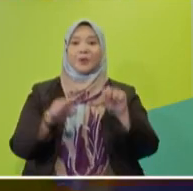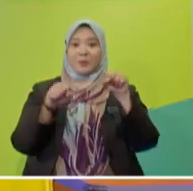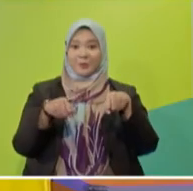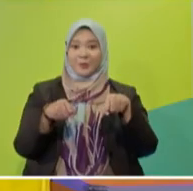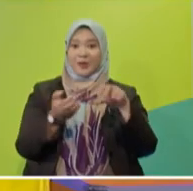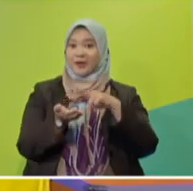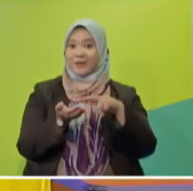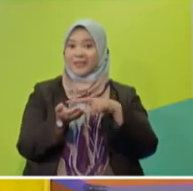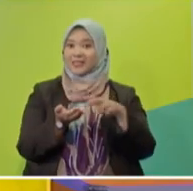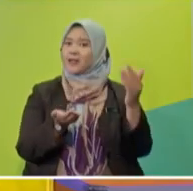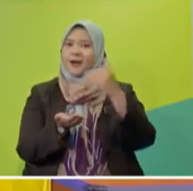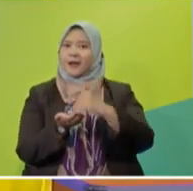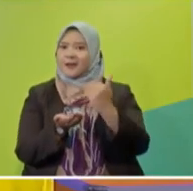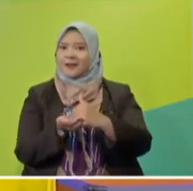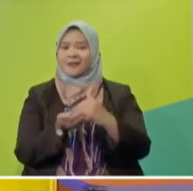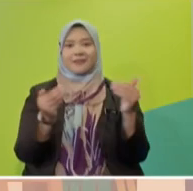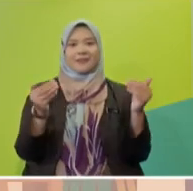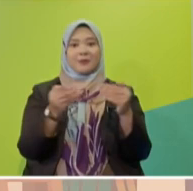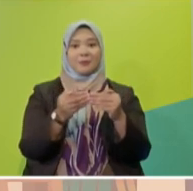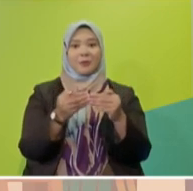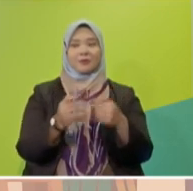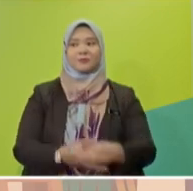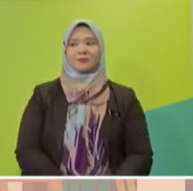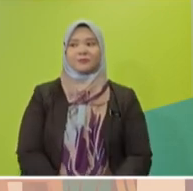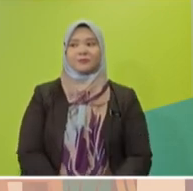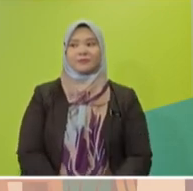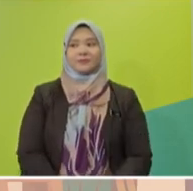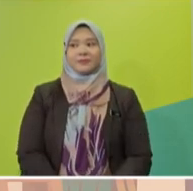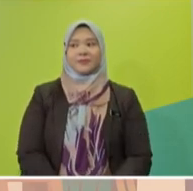That yep. is Sashwina. Yes, Sashwina, can you continue?